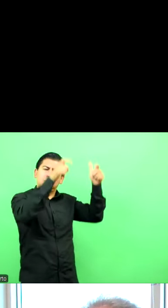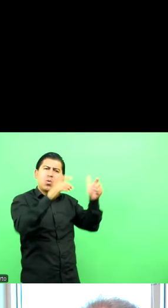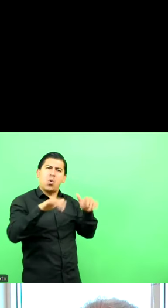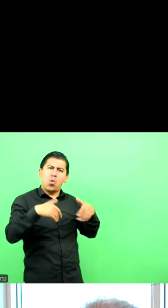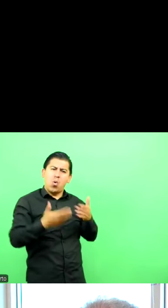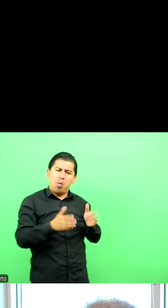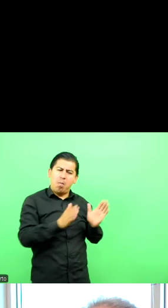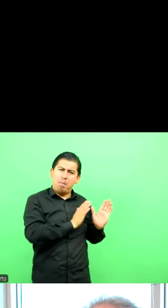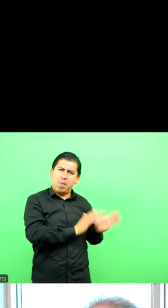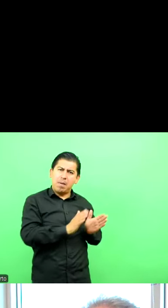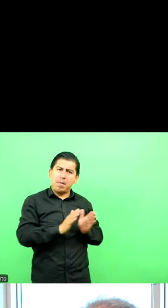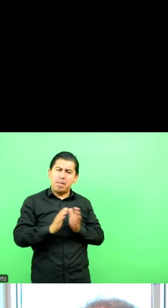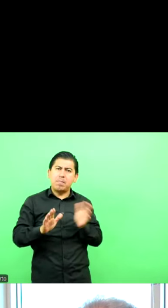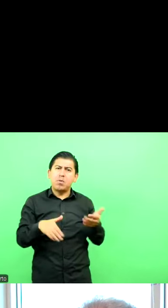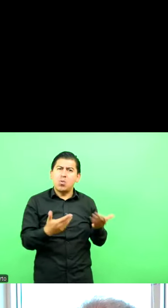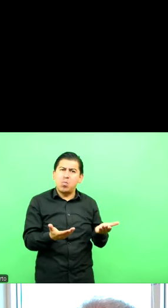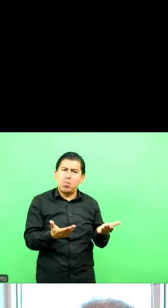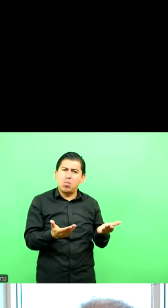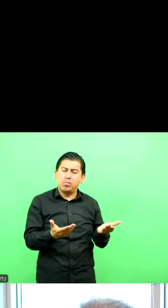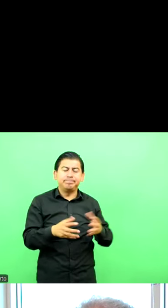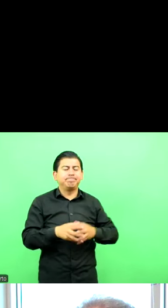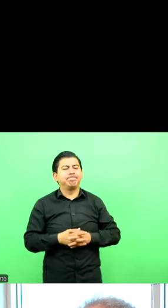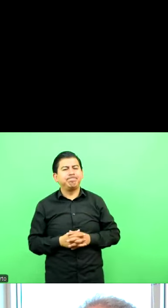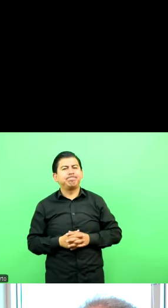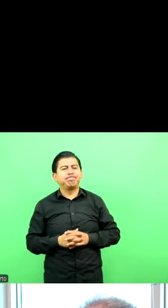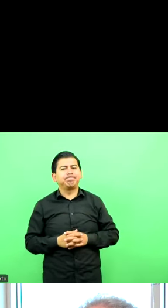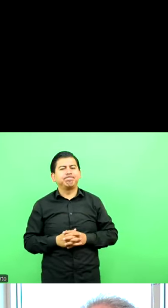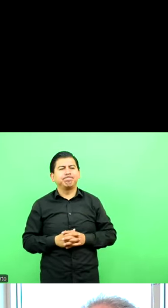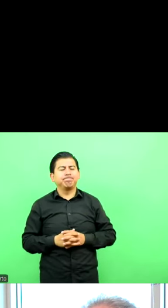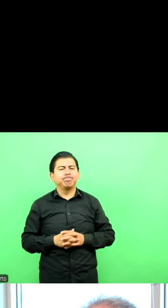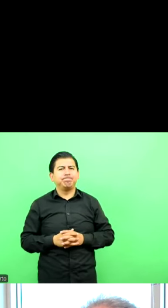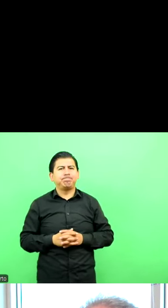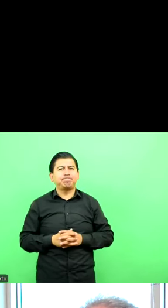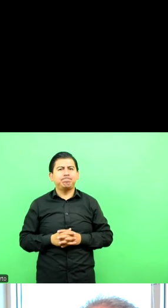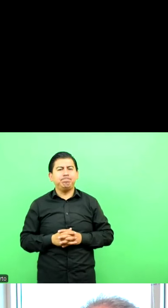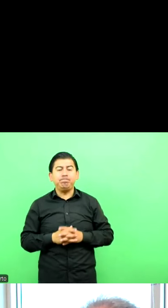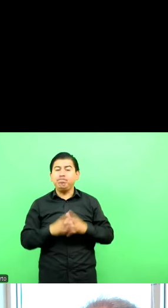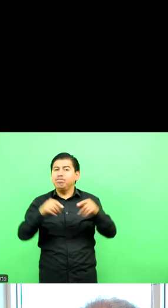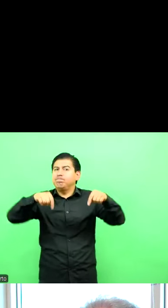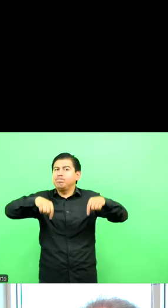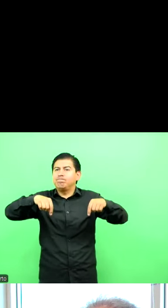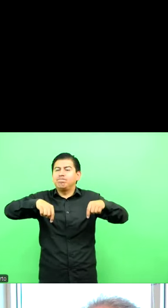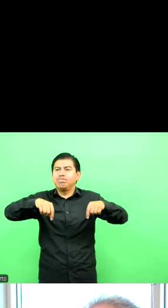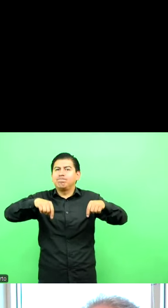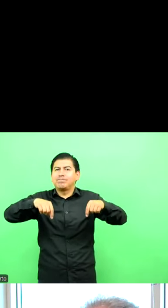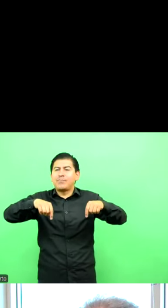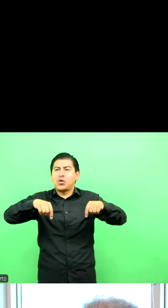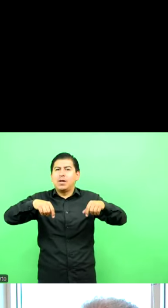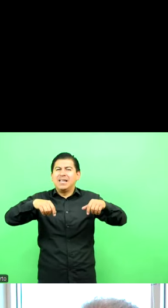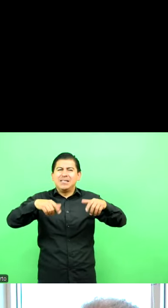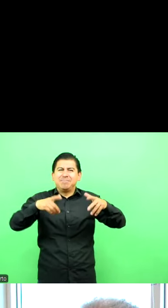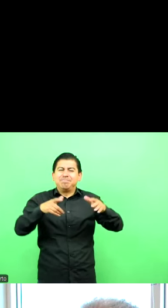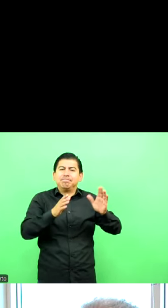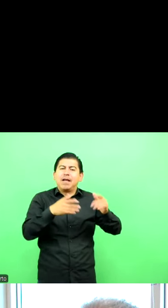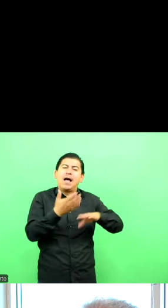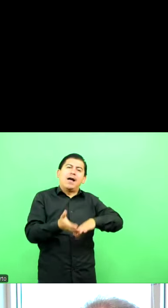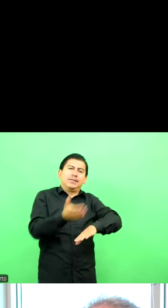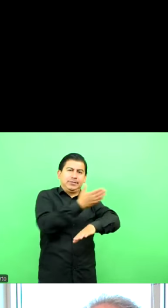the response is we need to be prepared to all hazard. We need to respond. But the main entry point is risk